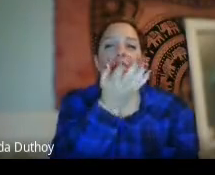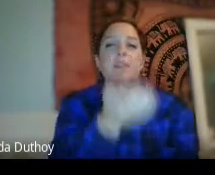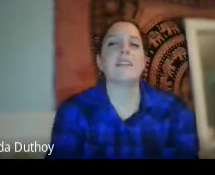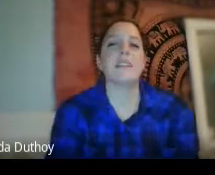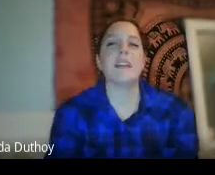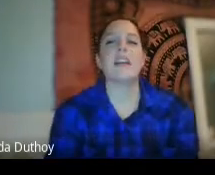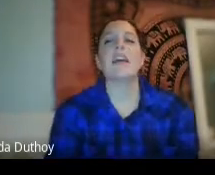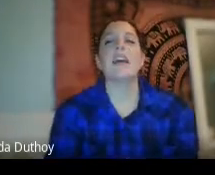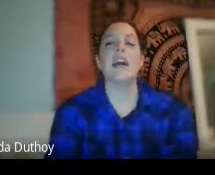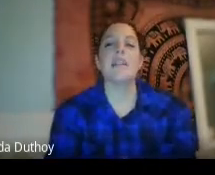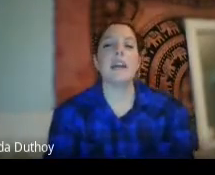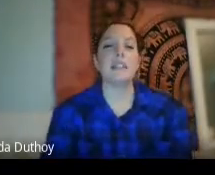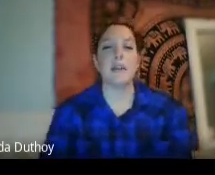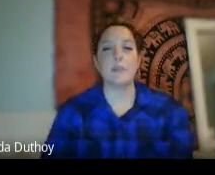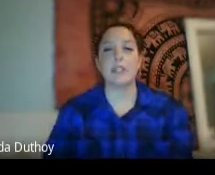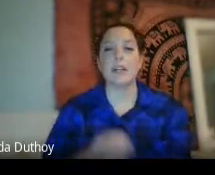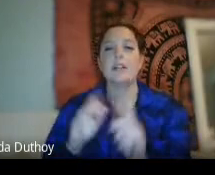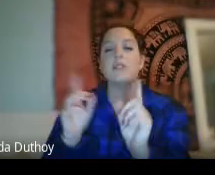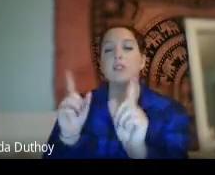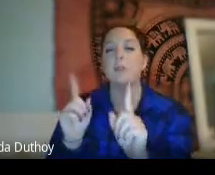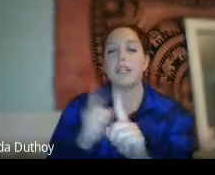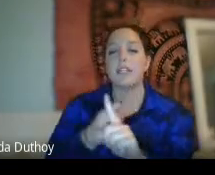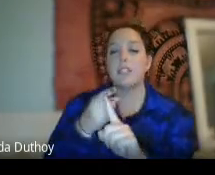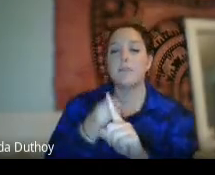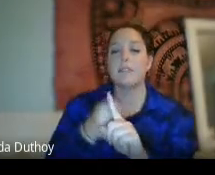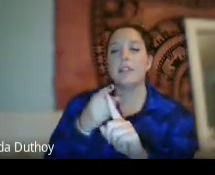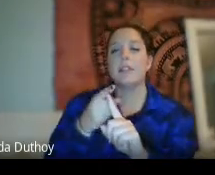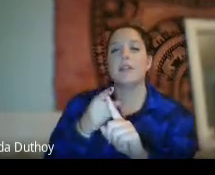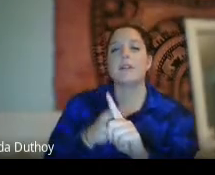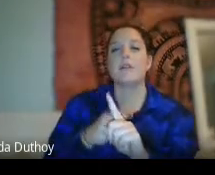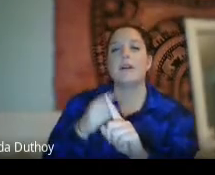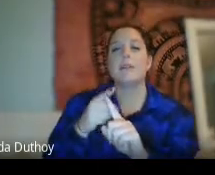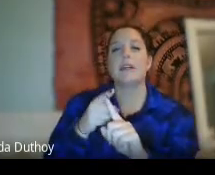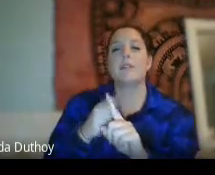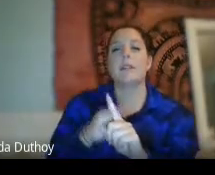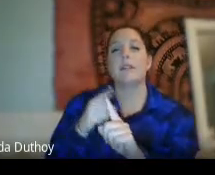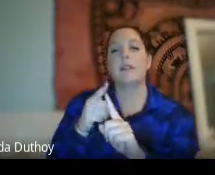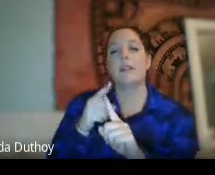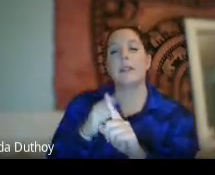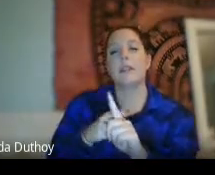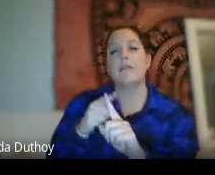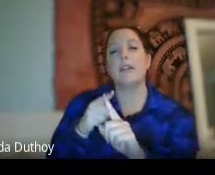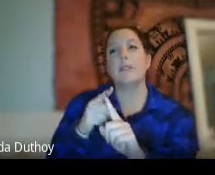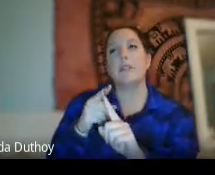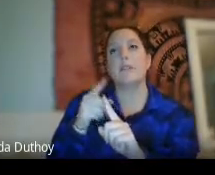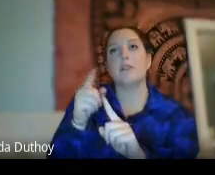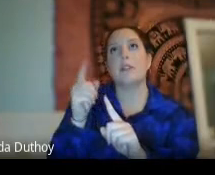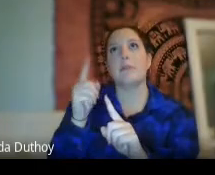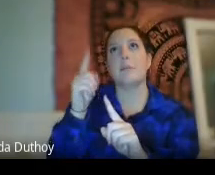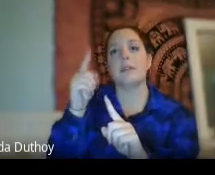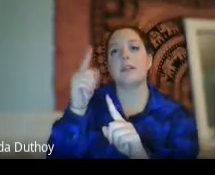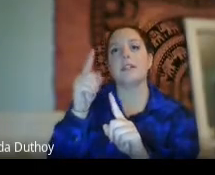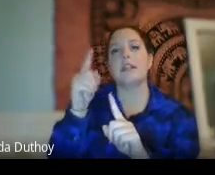Warm. And then temperature. 2 1 hand shapes go up and down. Right? So think